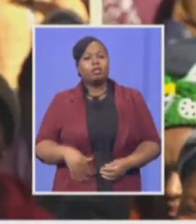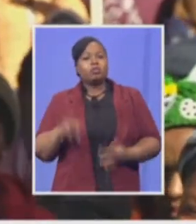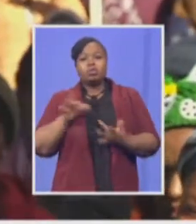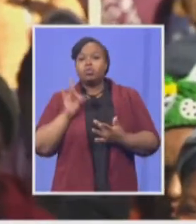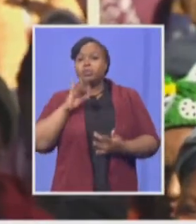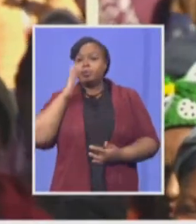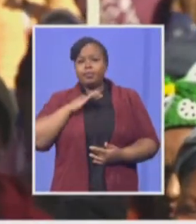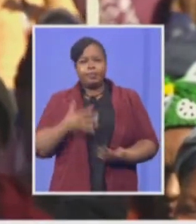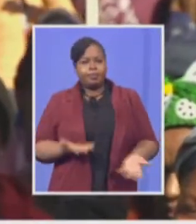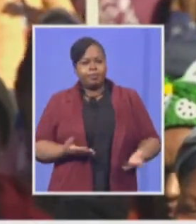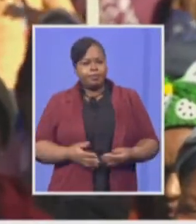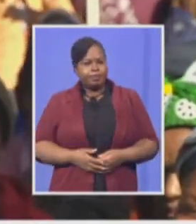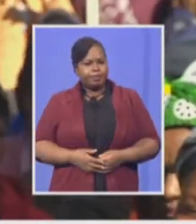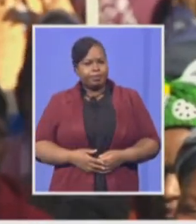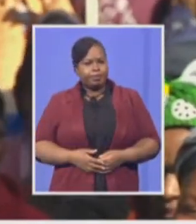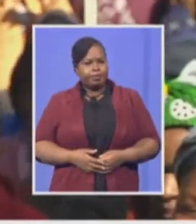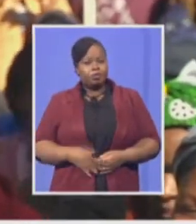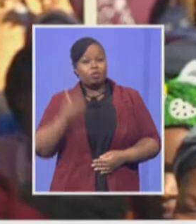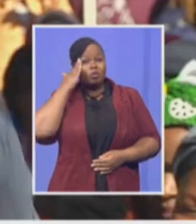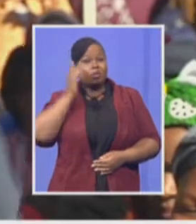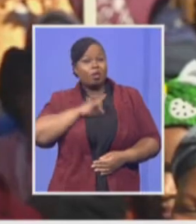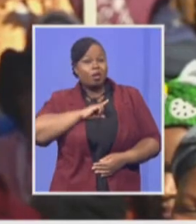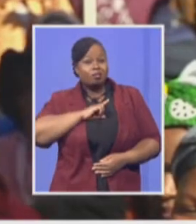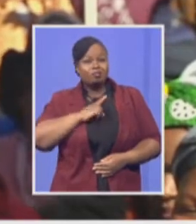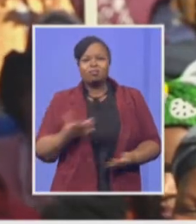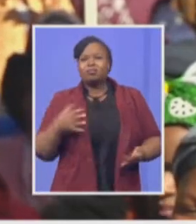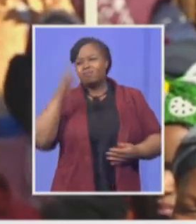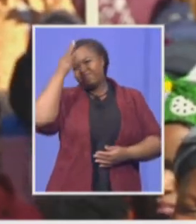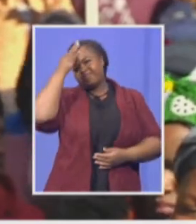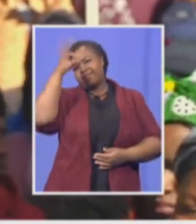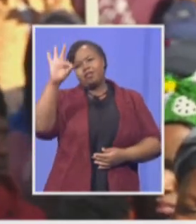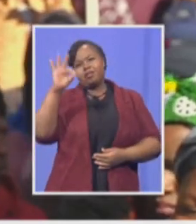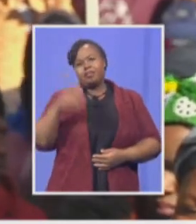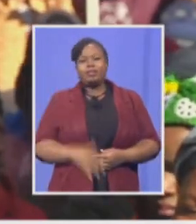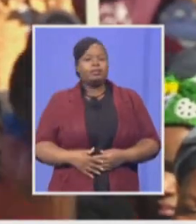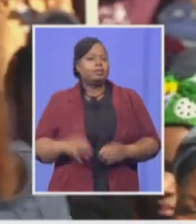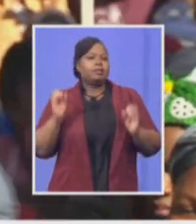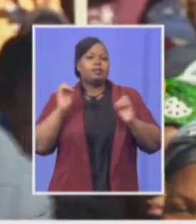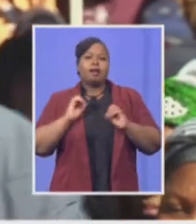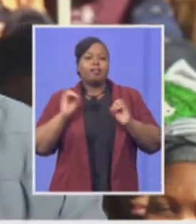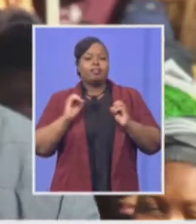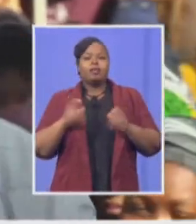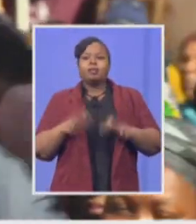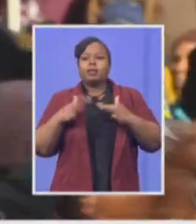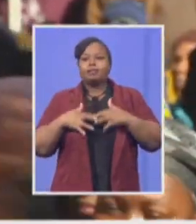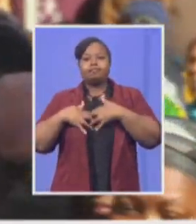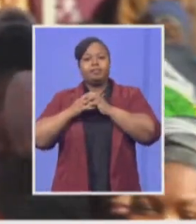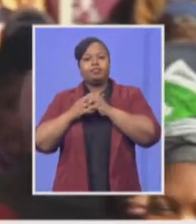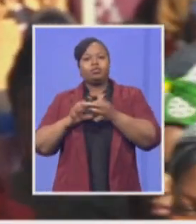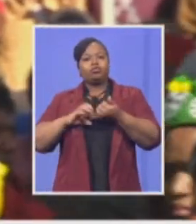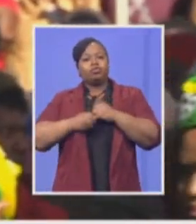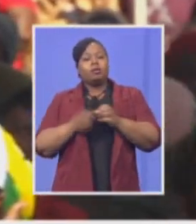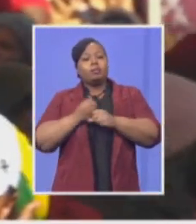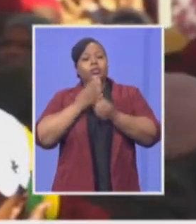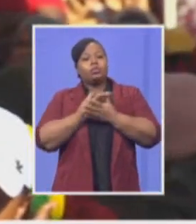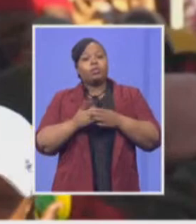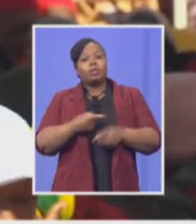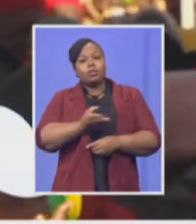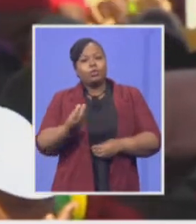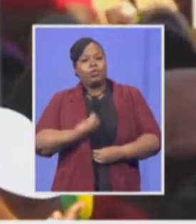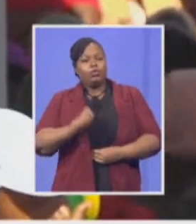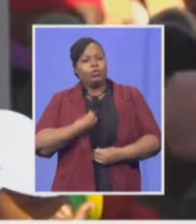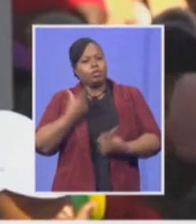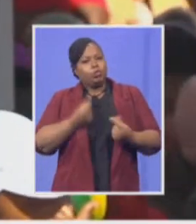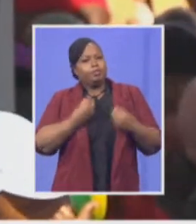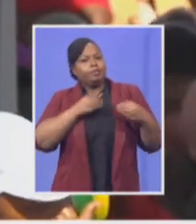alternative. You know why? Because the government, there's nothing that the government creates that can preoccupy youth